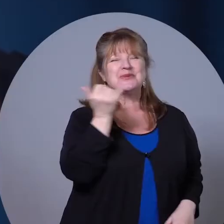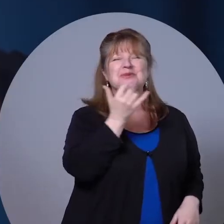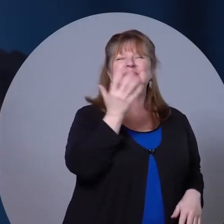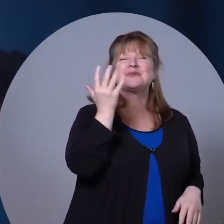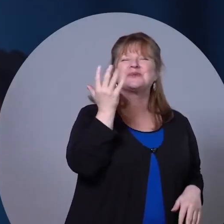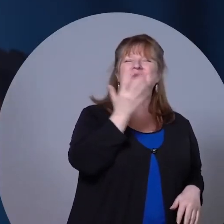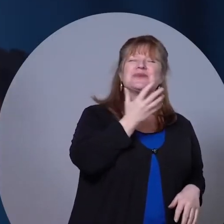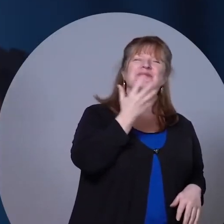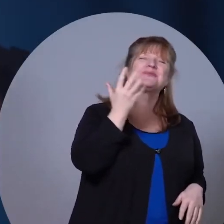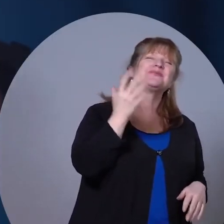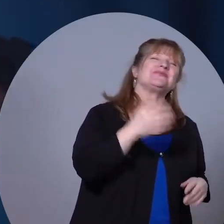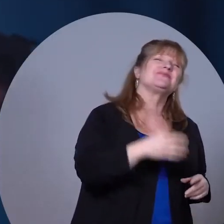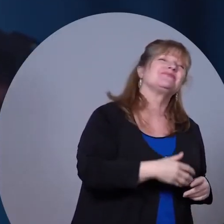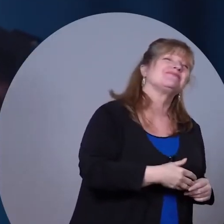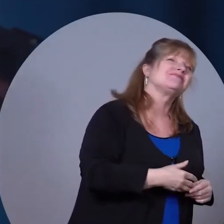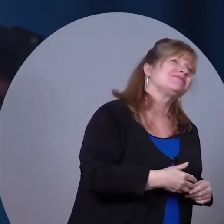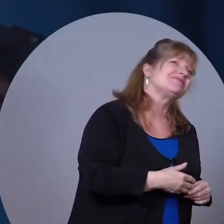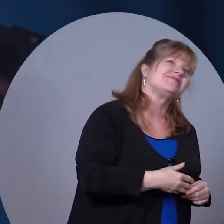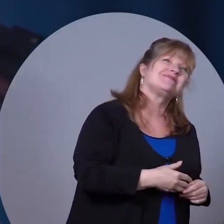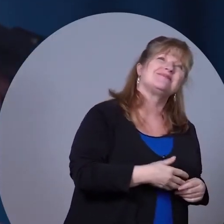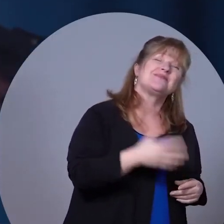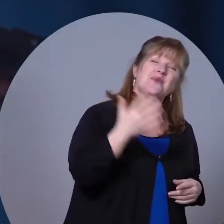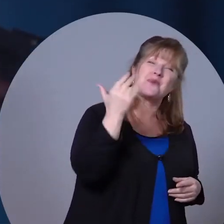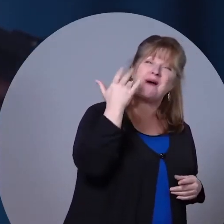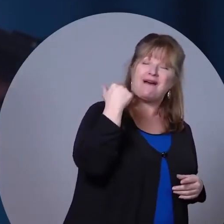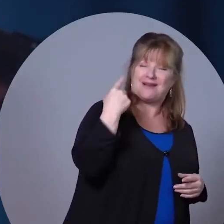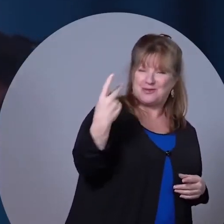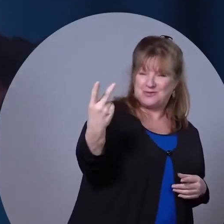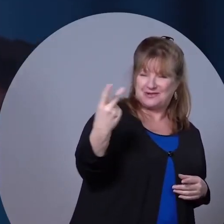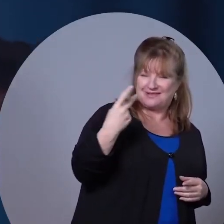recall all that we've been through.